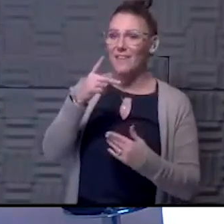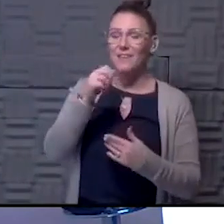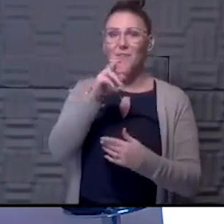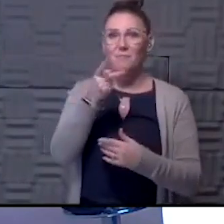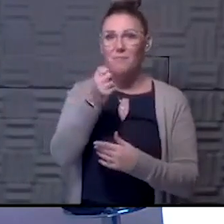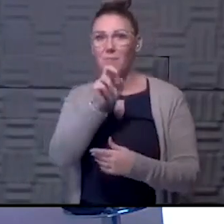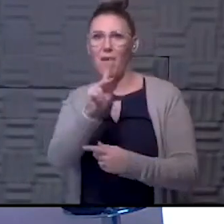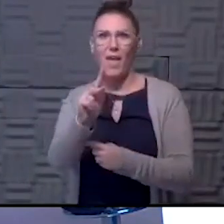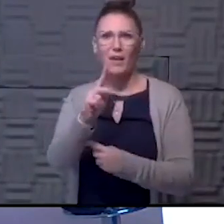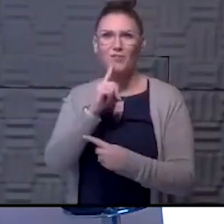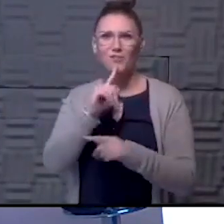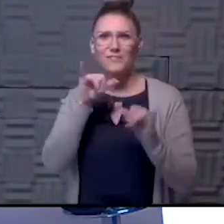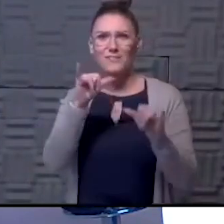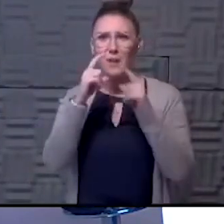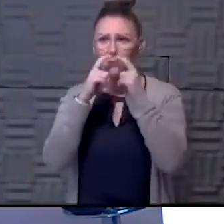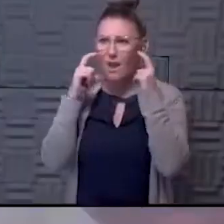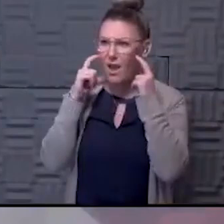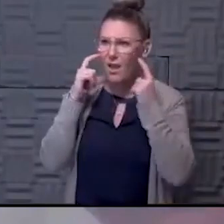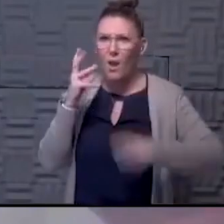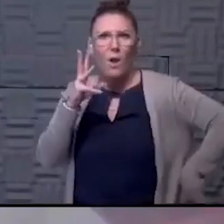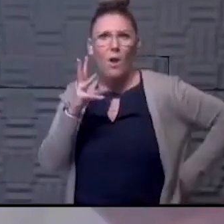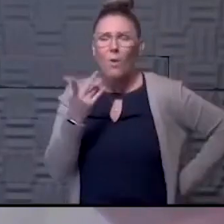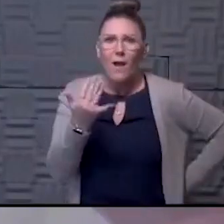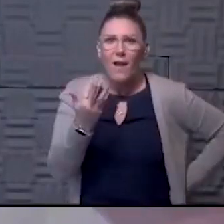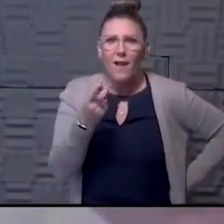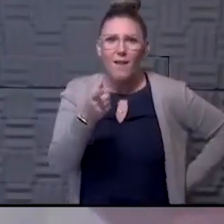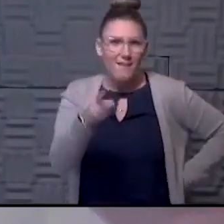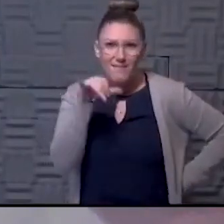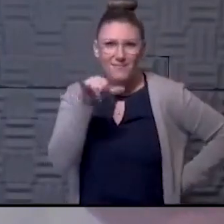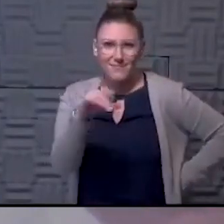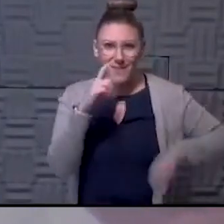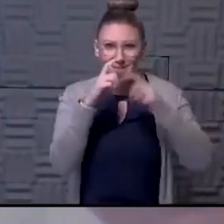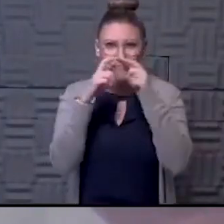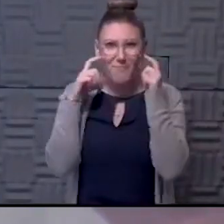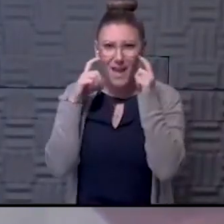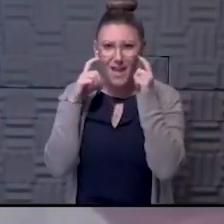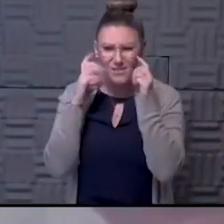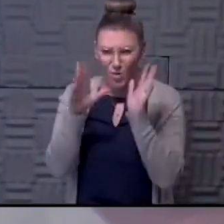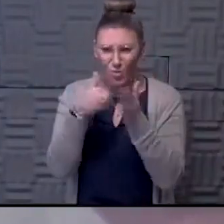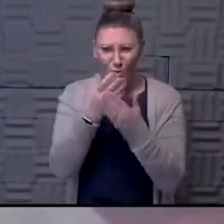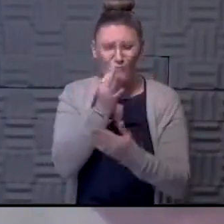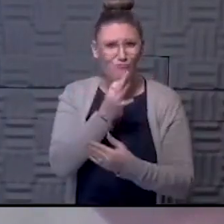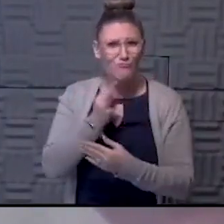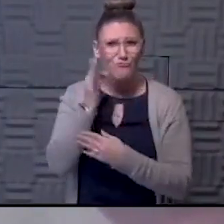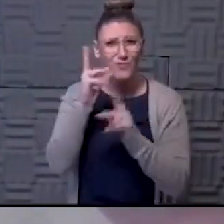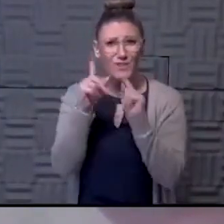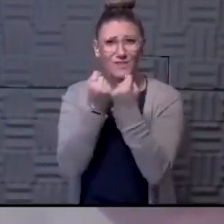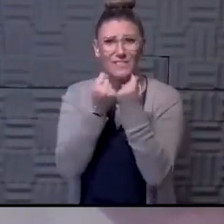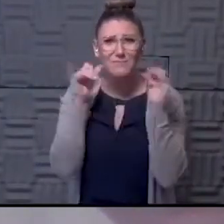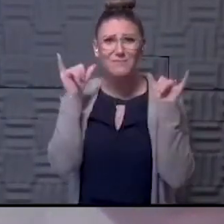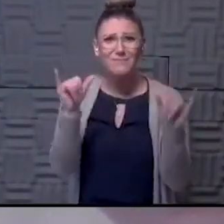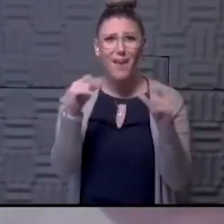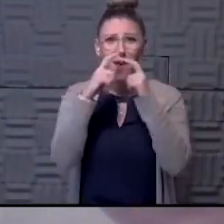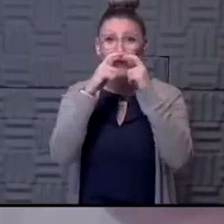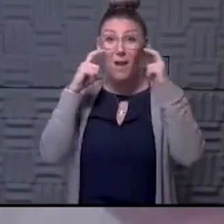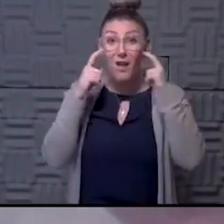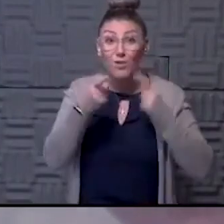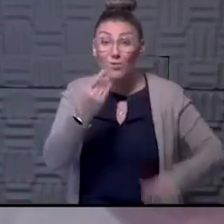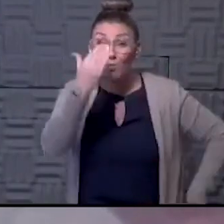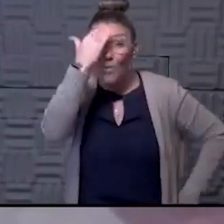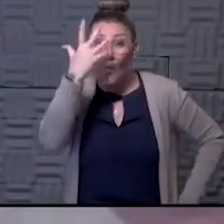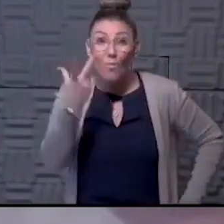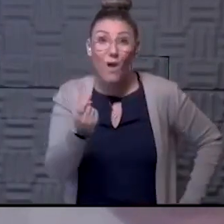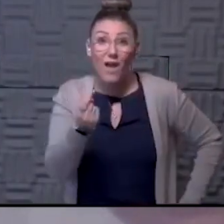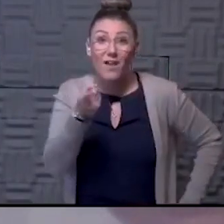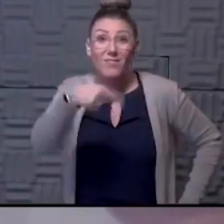And wait a minute. Patrick does stay masked. He and does. The whole Chiefs team stays They do. masked. And you know what? They've